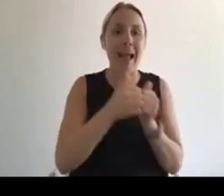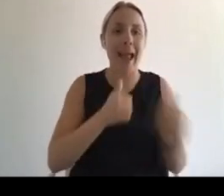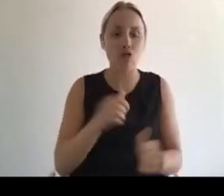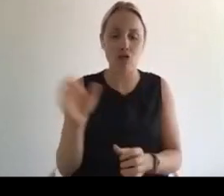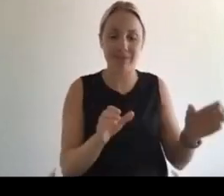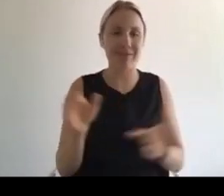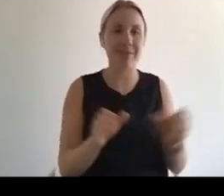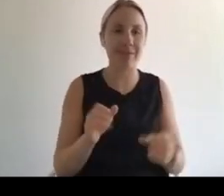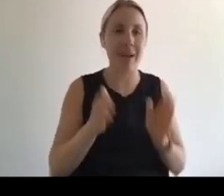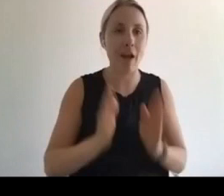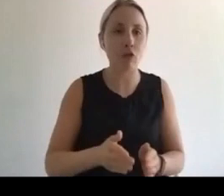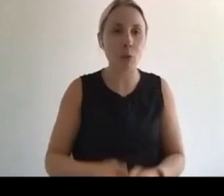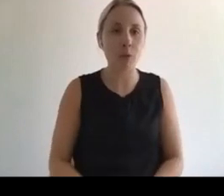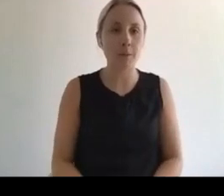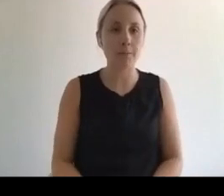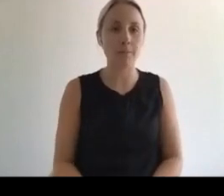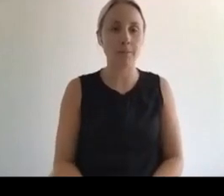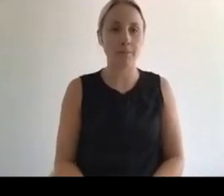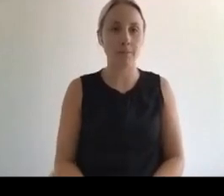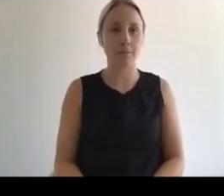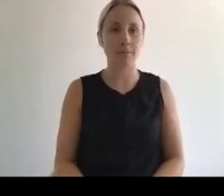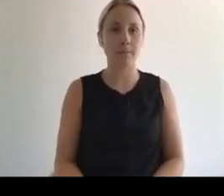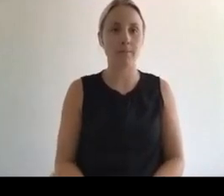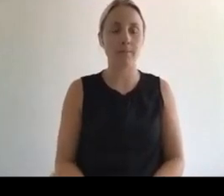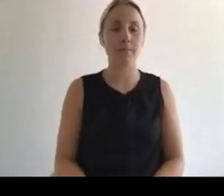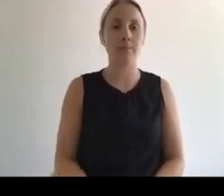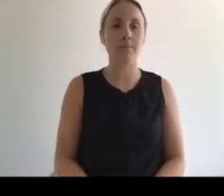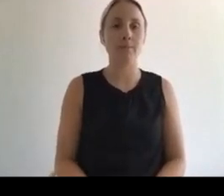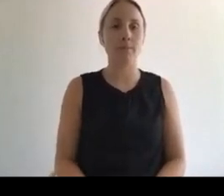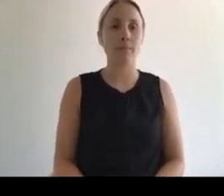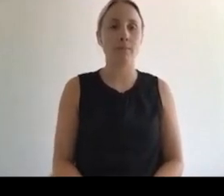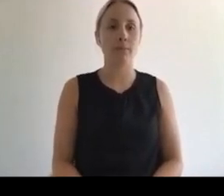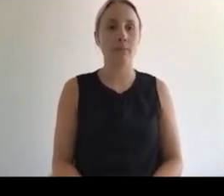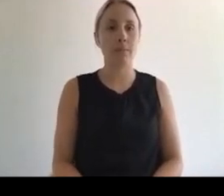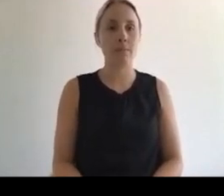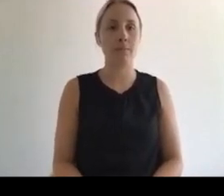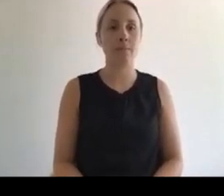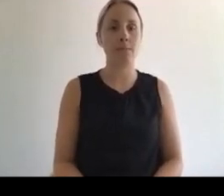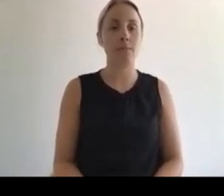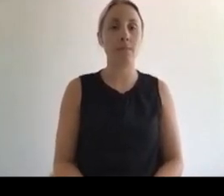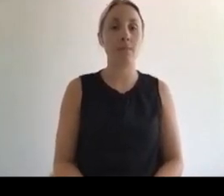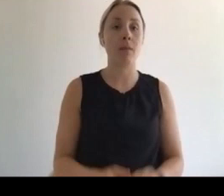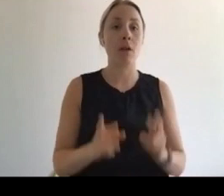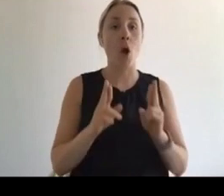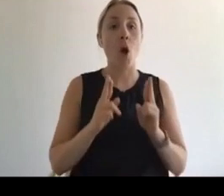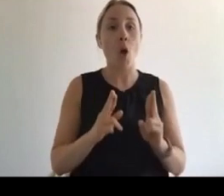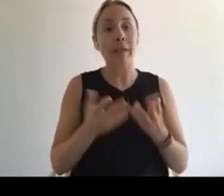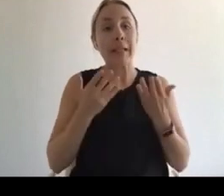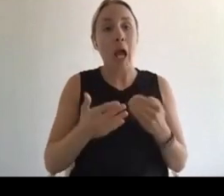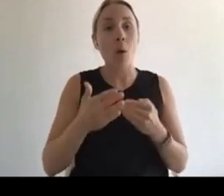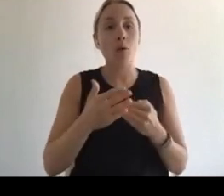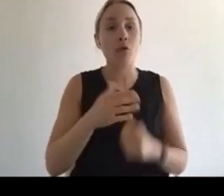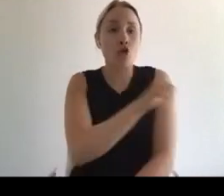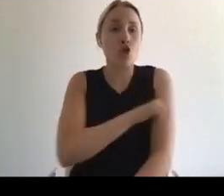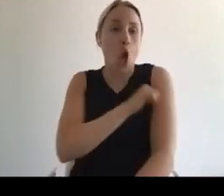So hopefully this leads to nursing roles being more visible, and